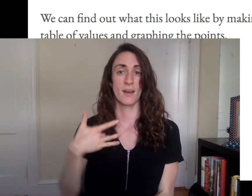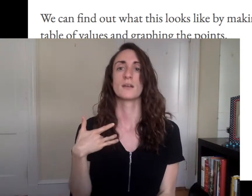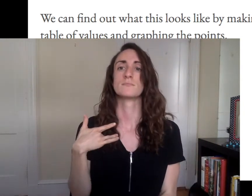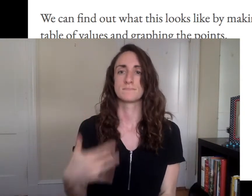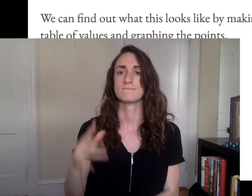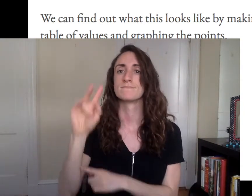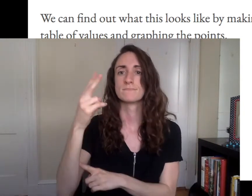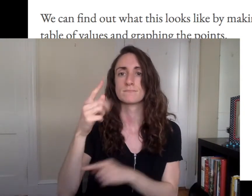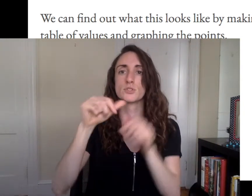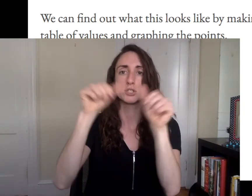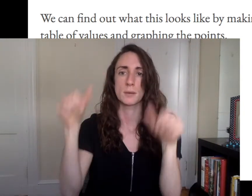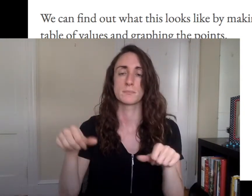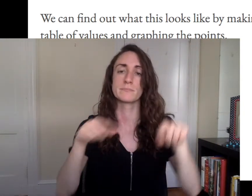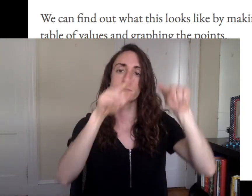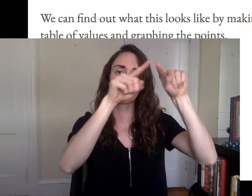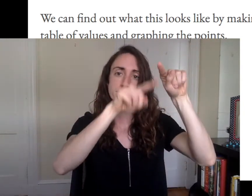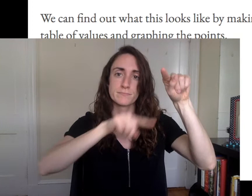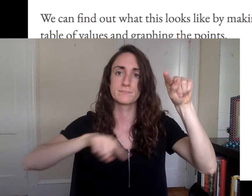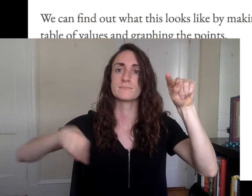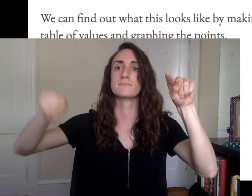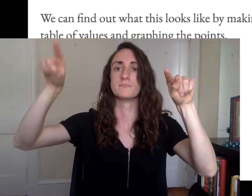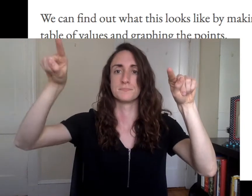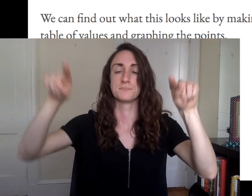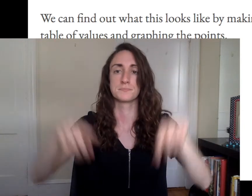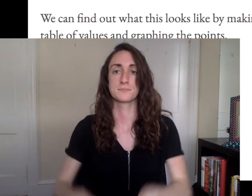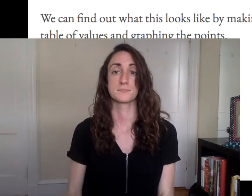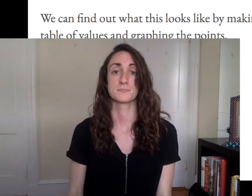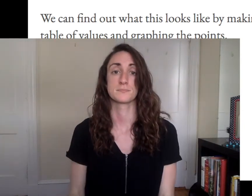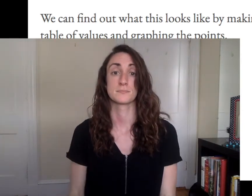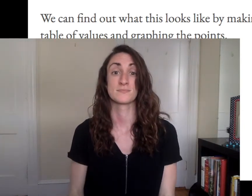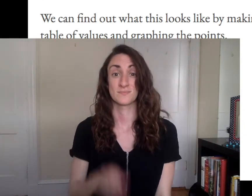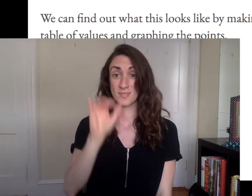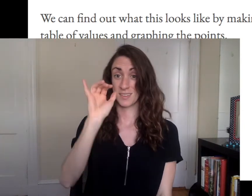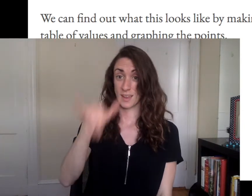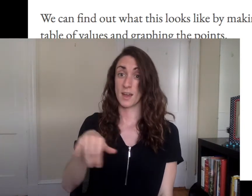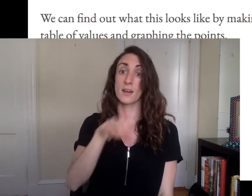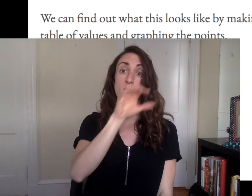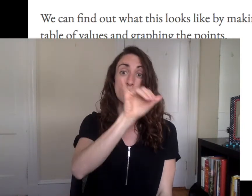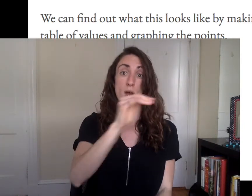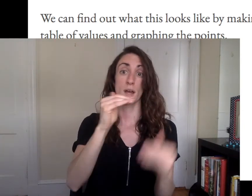U shape. And that's the shape of a quadratic function, this parabola shape.